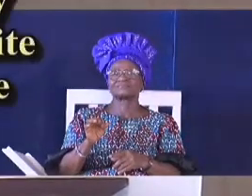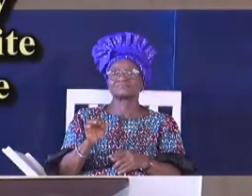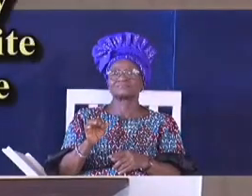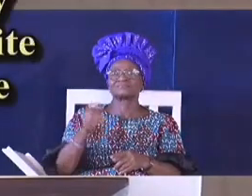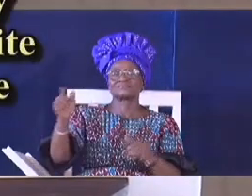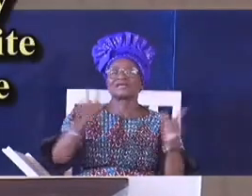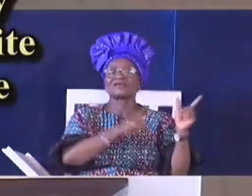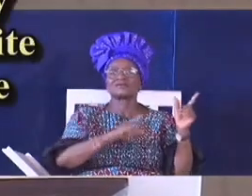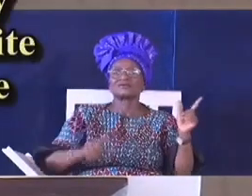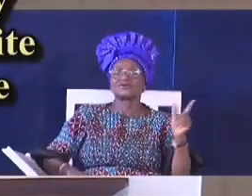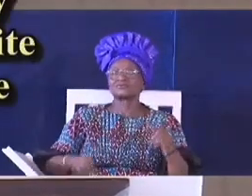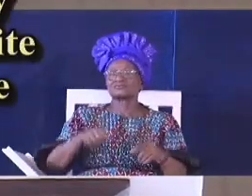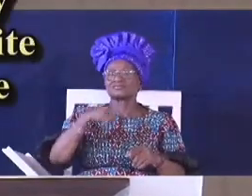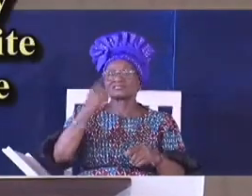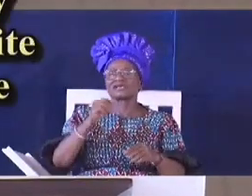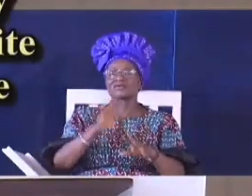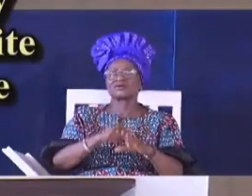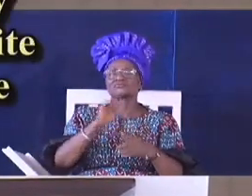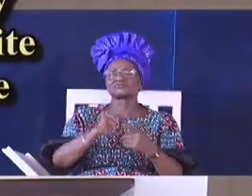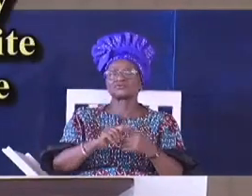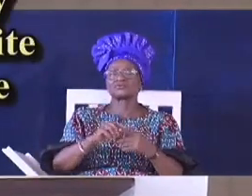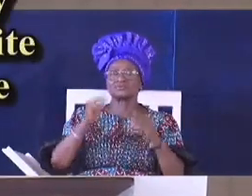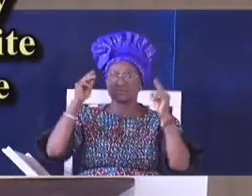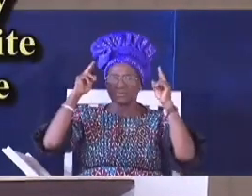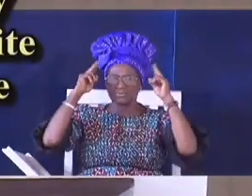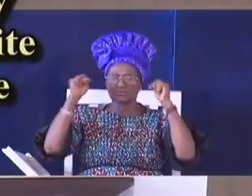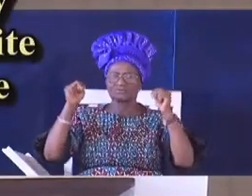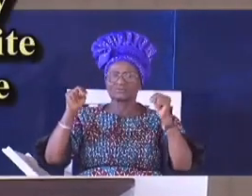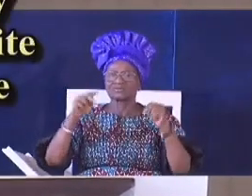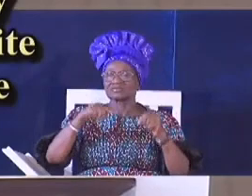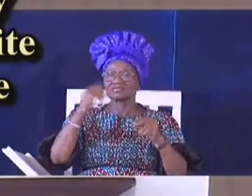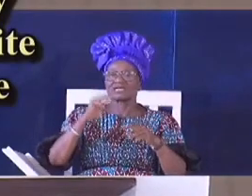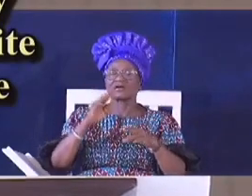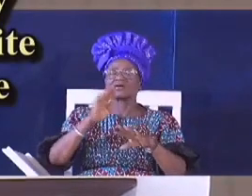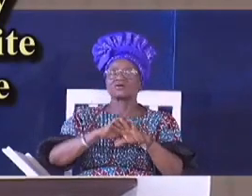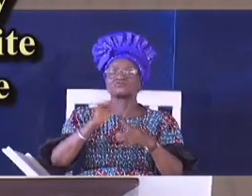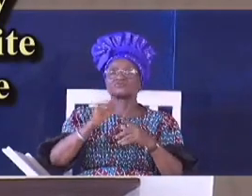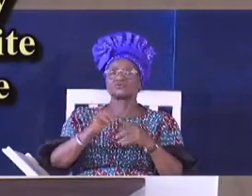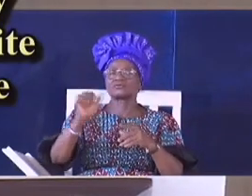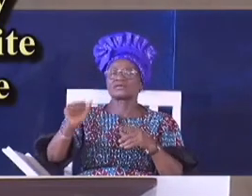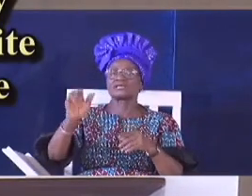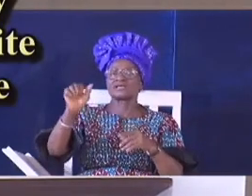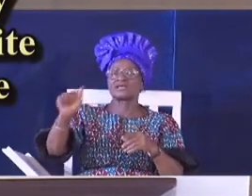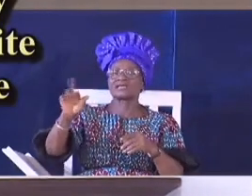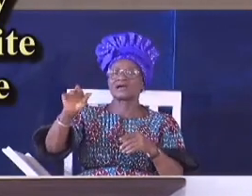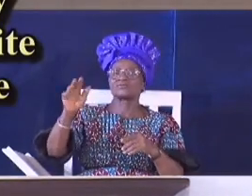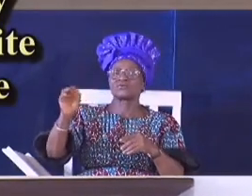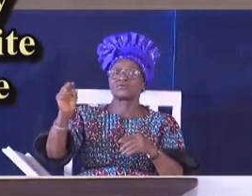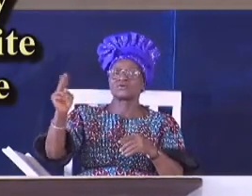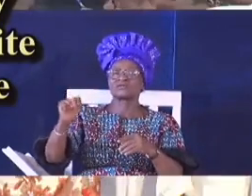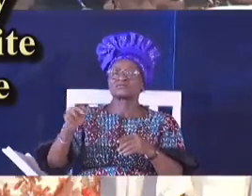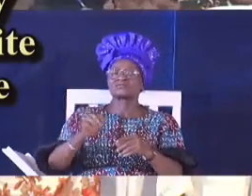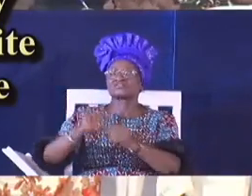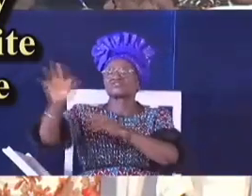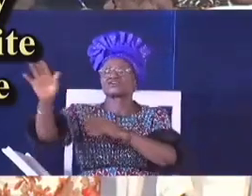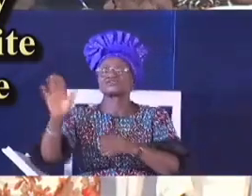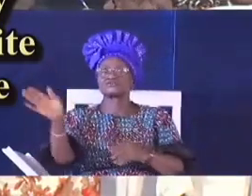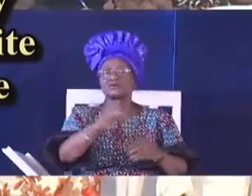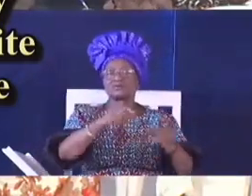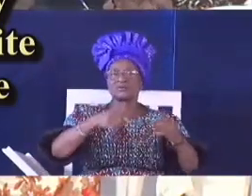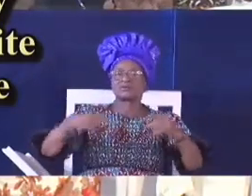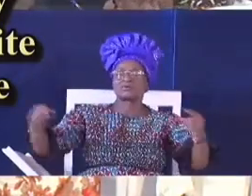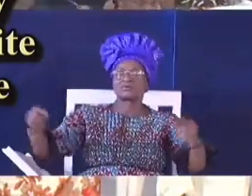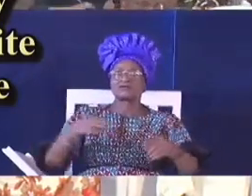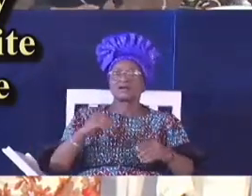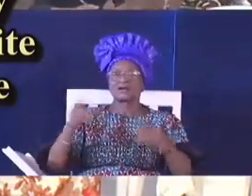And the Lord said unto Moses, say unto Aaron, stretch out thy rod and smite